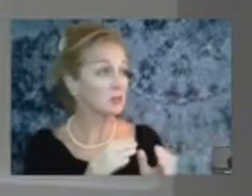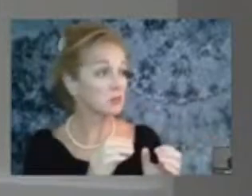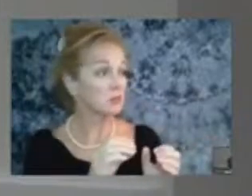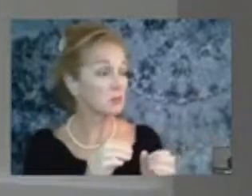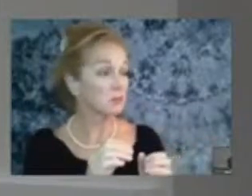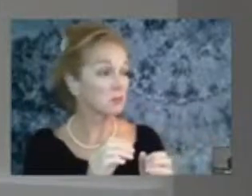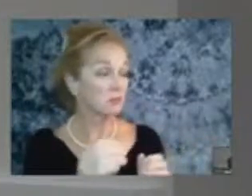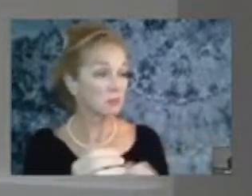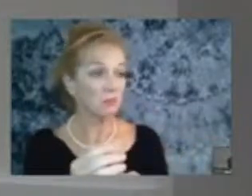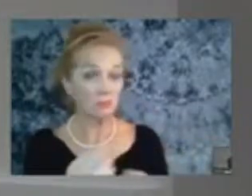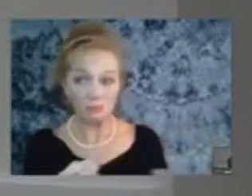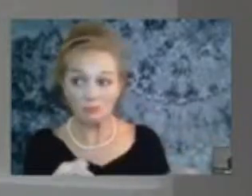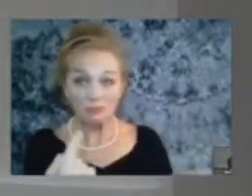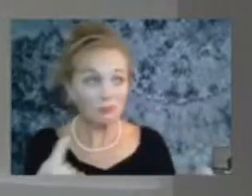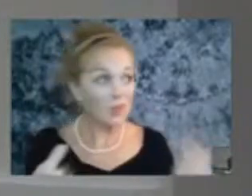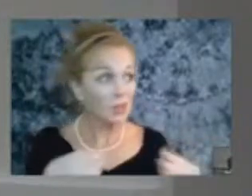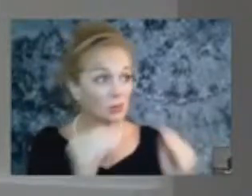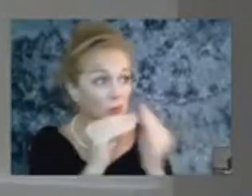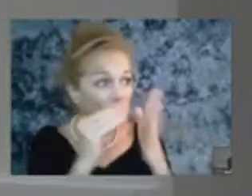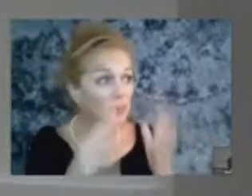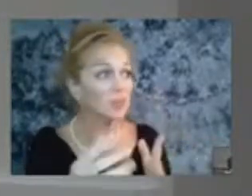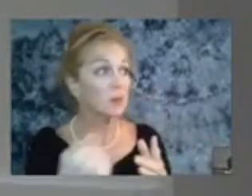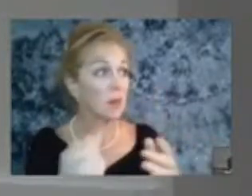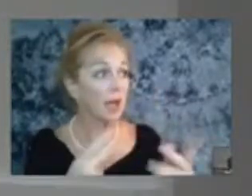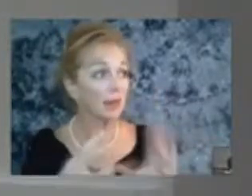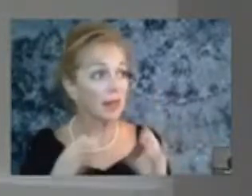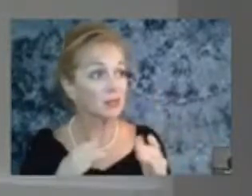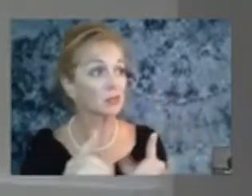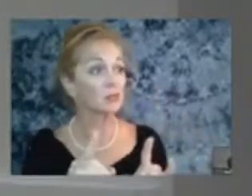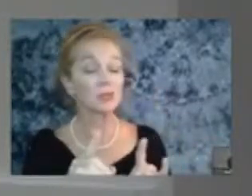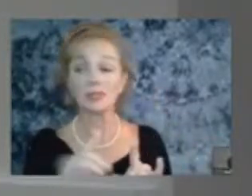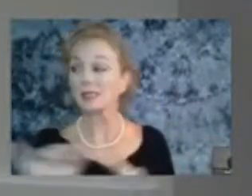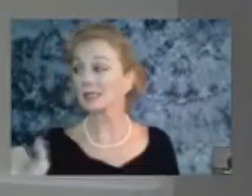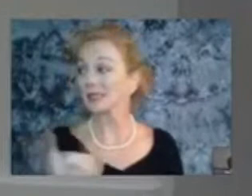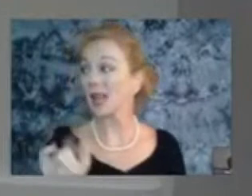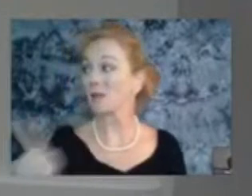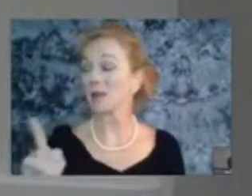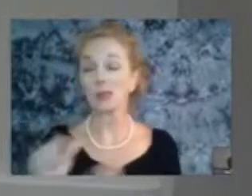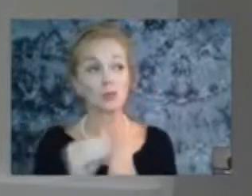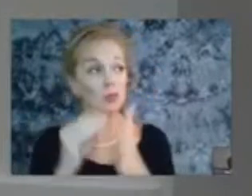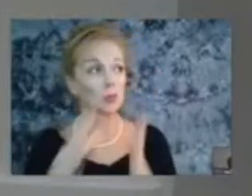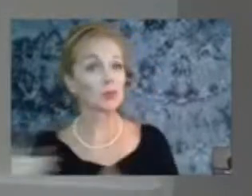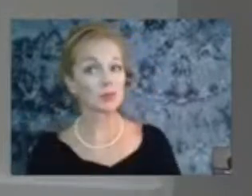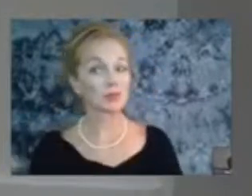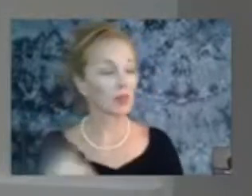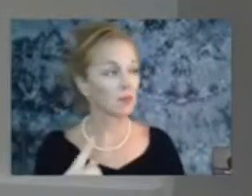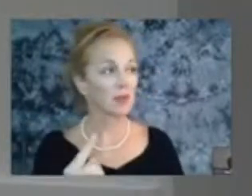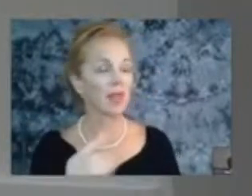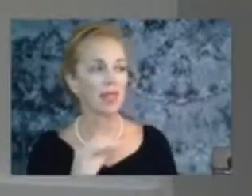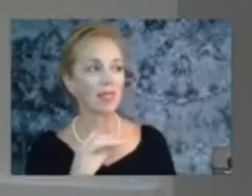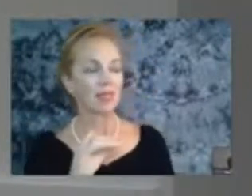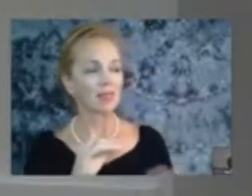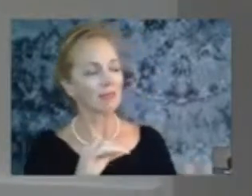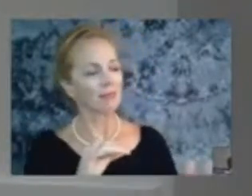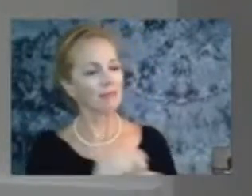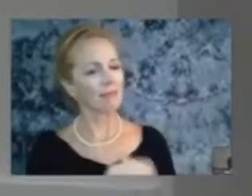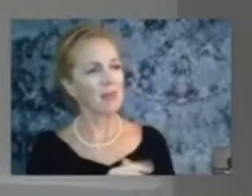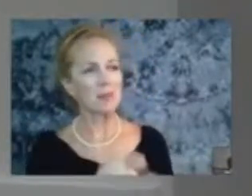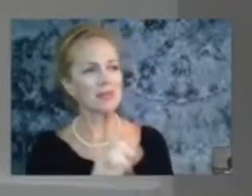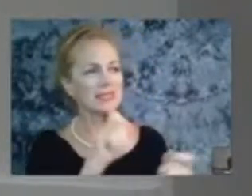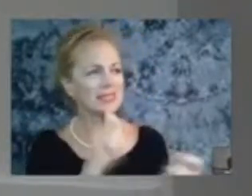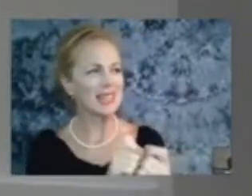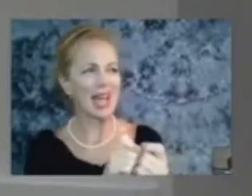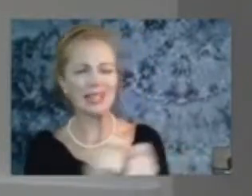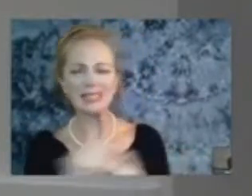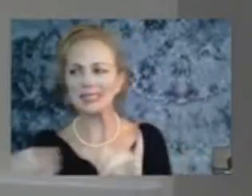and teachers are going to have to come back to the classrooms, that's the voice we would hear the loudest. But that the exact same requirement